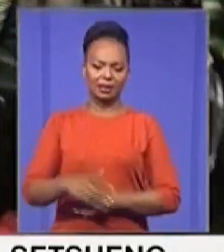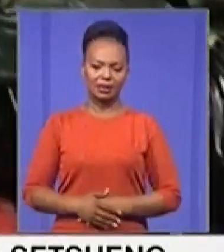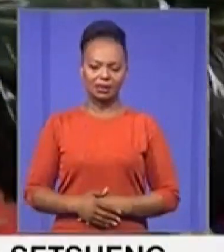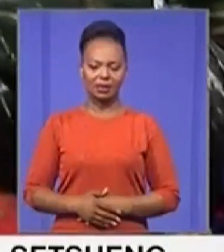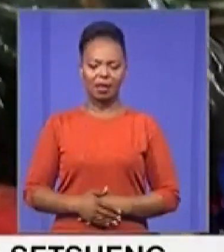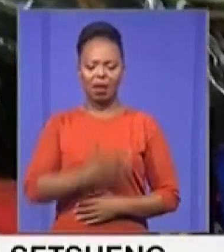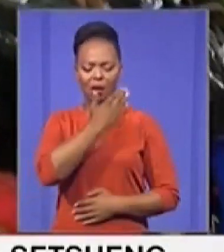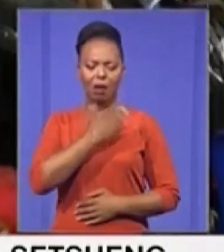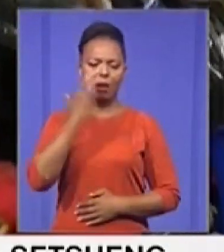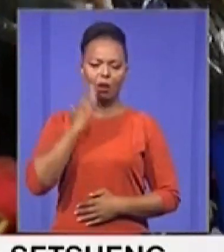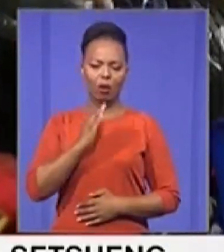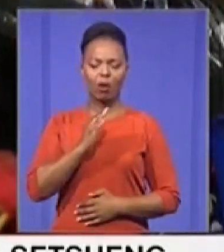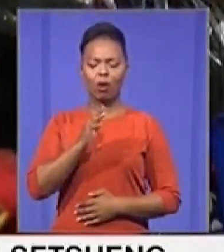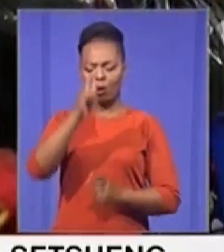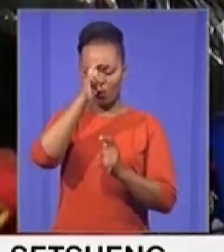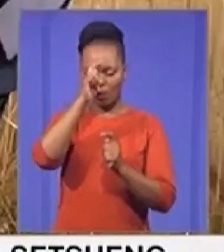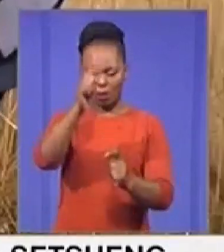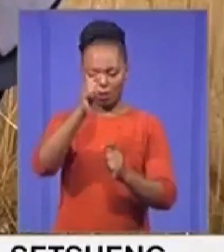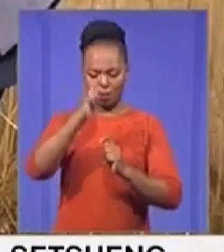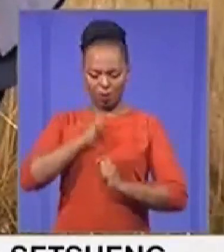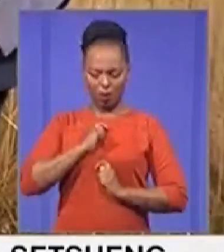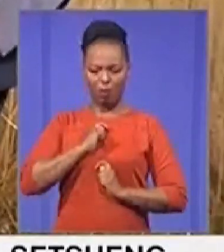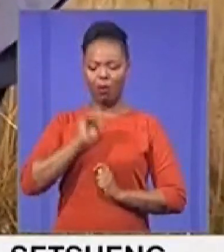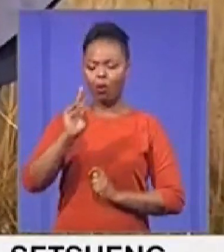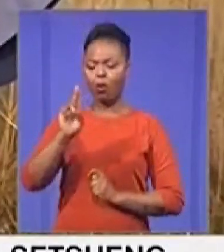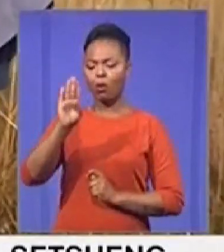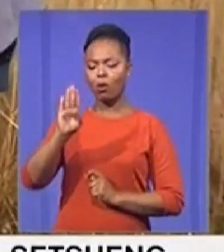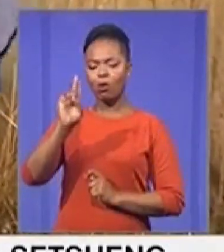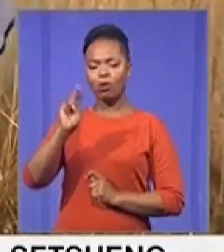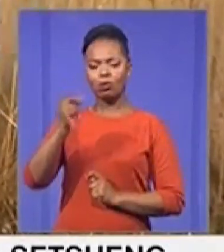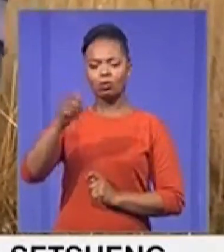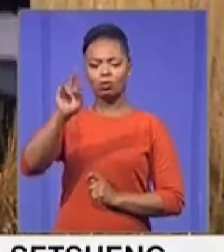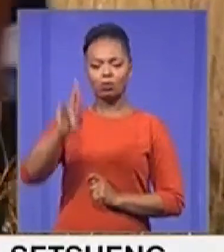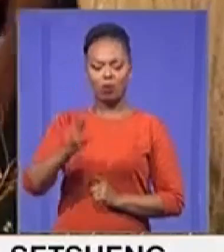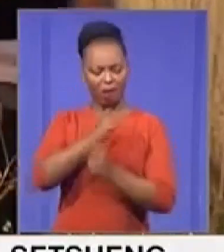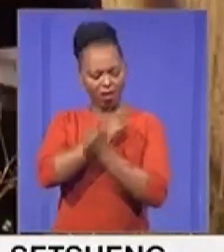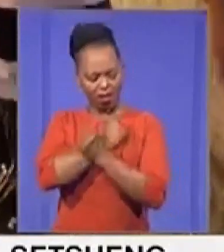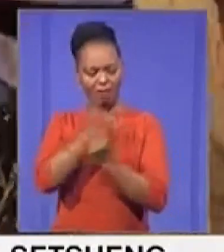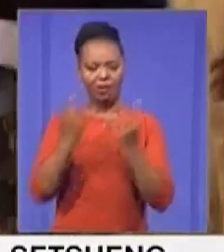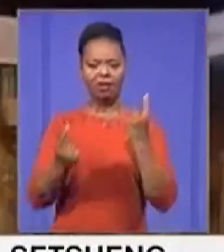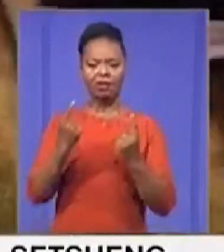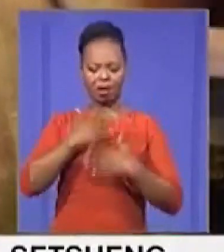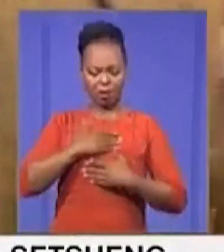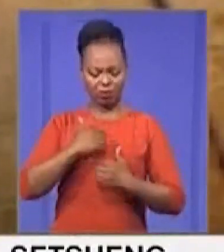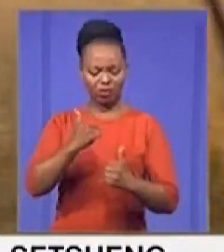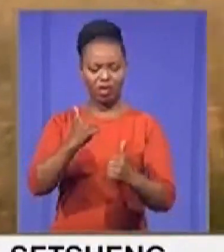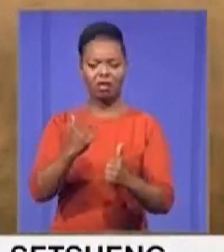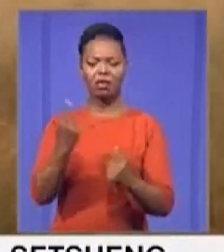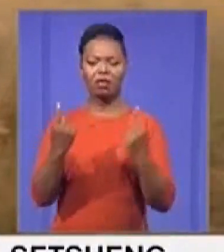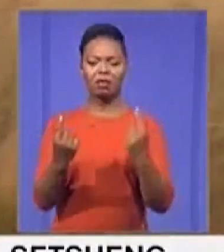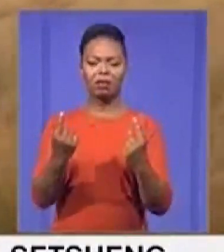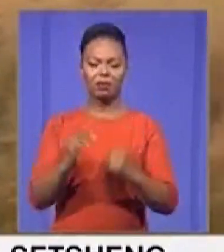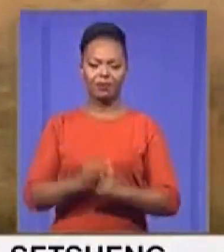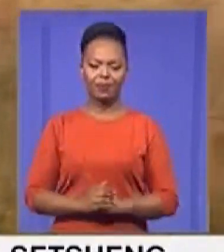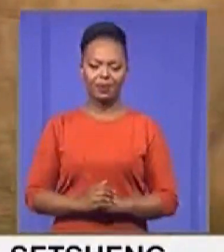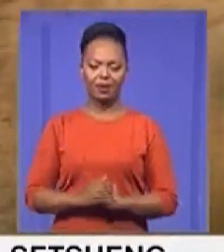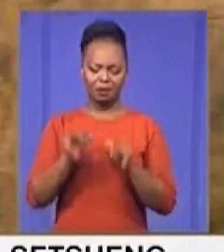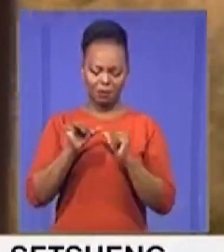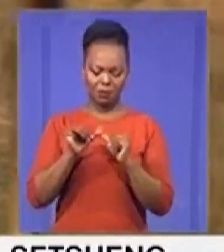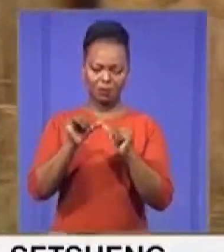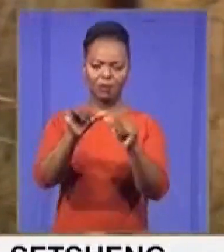genuine Ubuntu, that we love each other, appreciate each other, we get on, because the